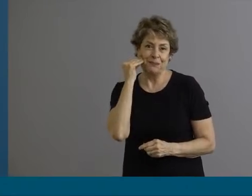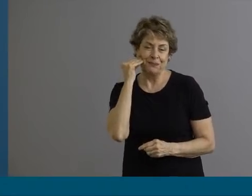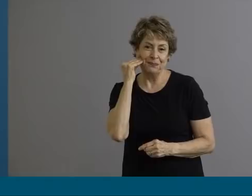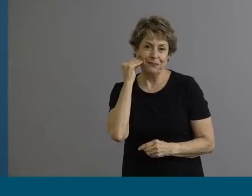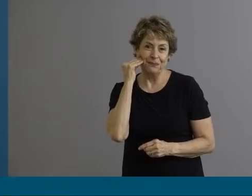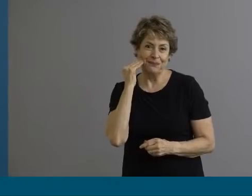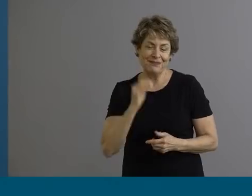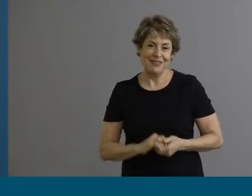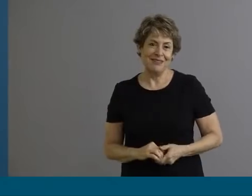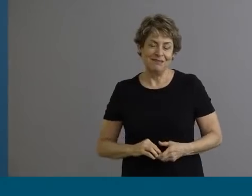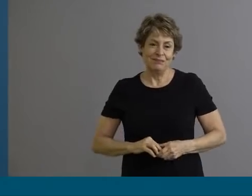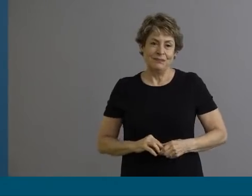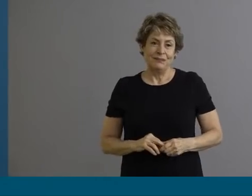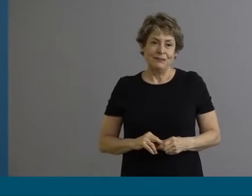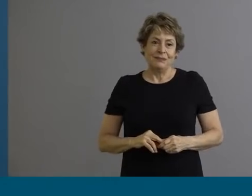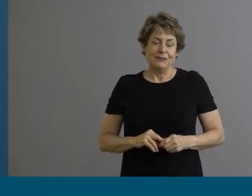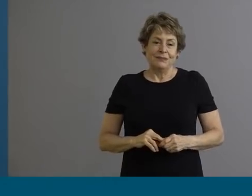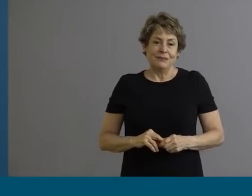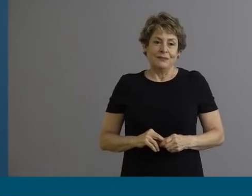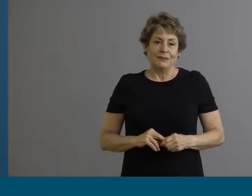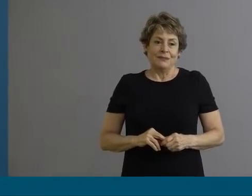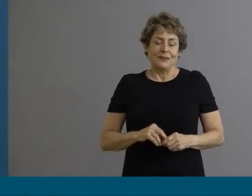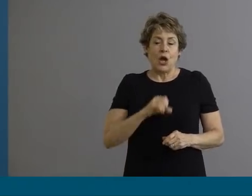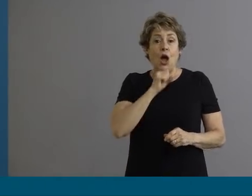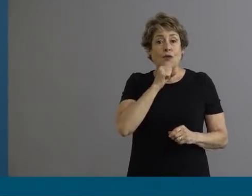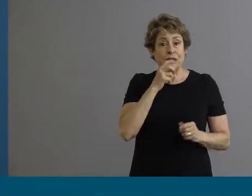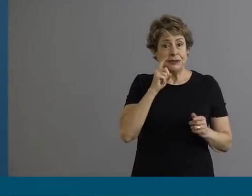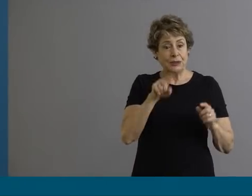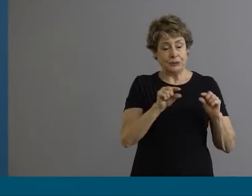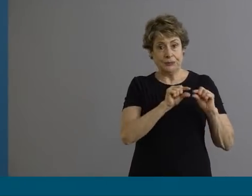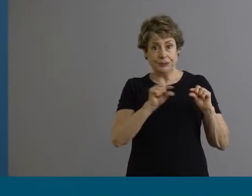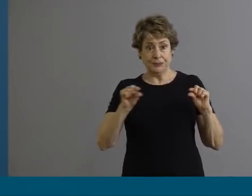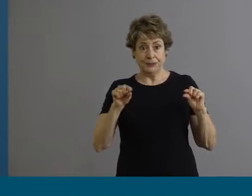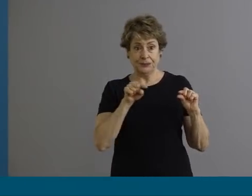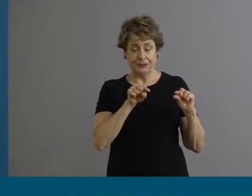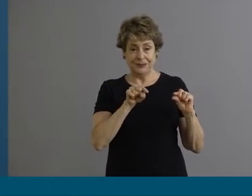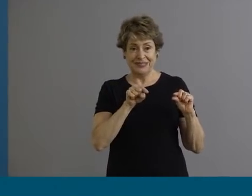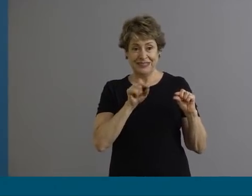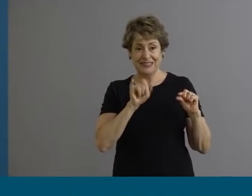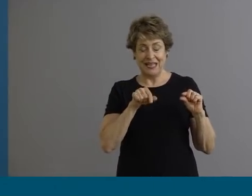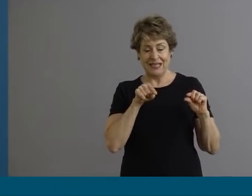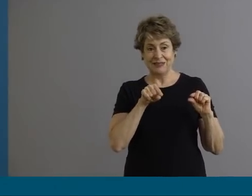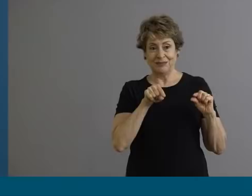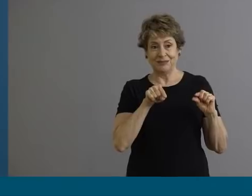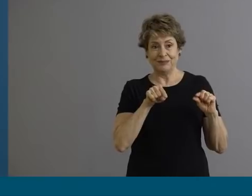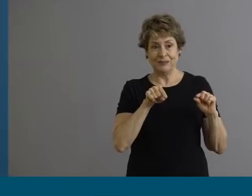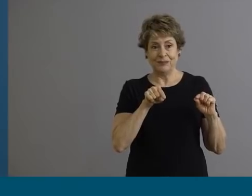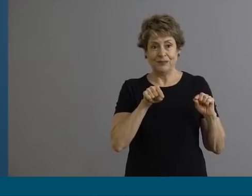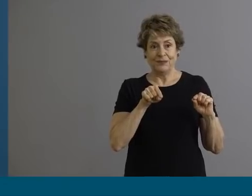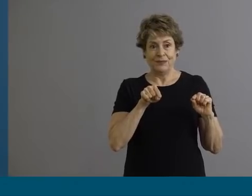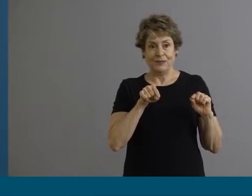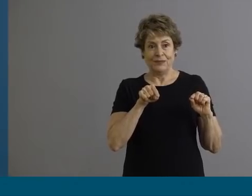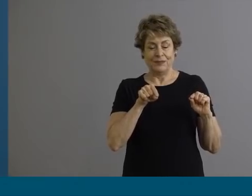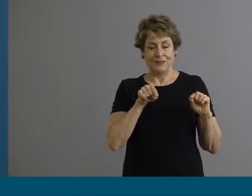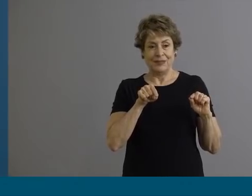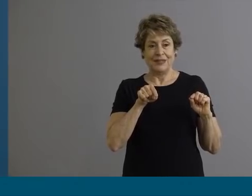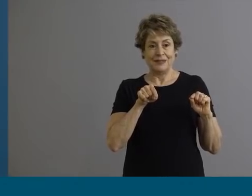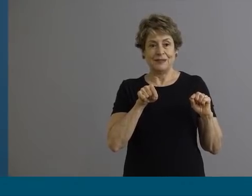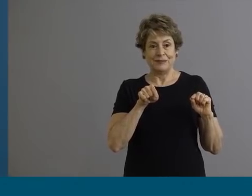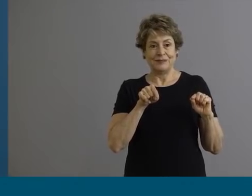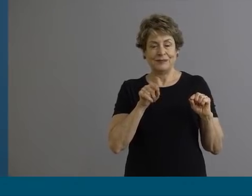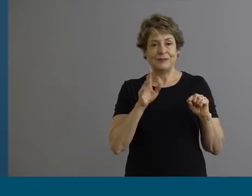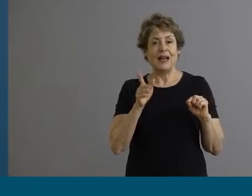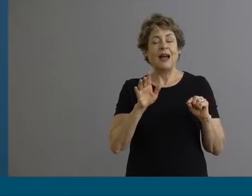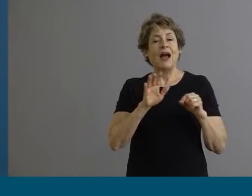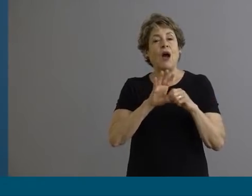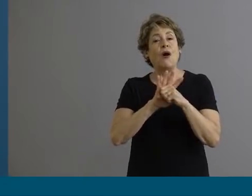at are the orange bars. That's inpatient for COVID, and that's also